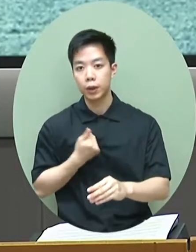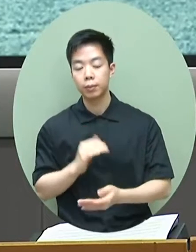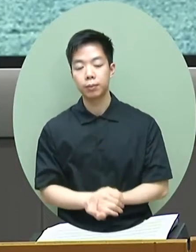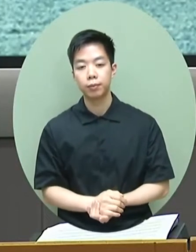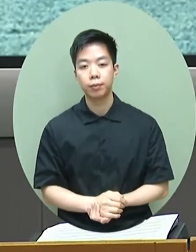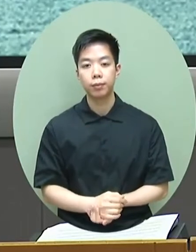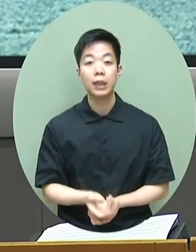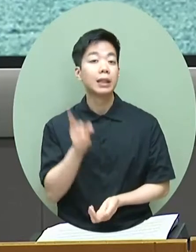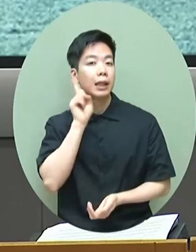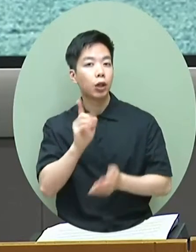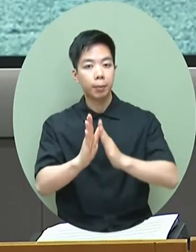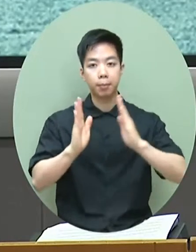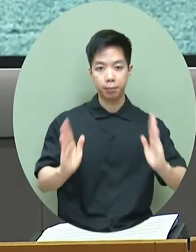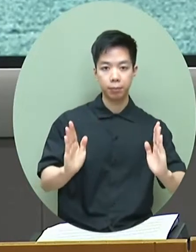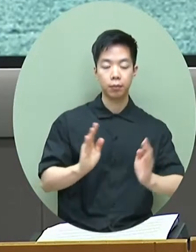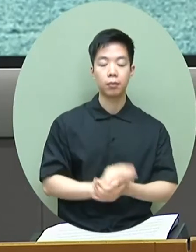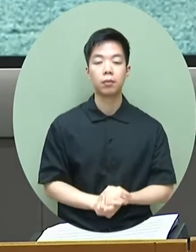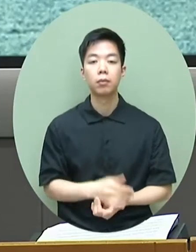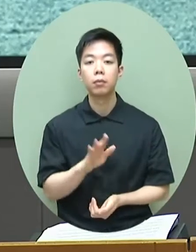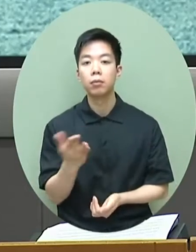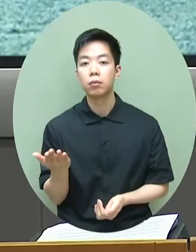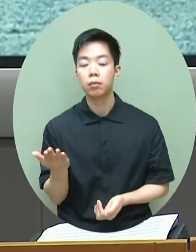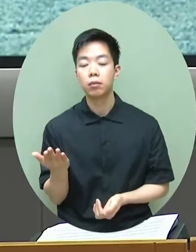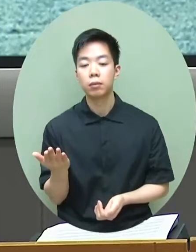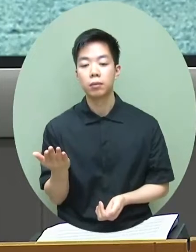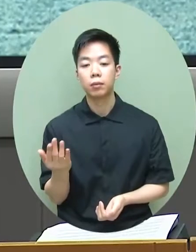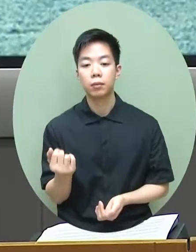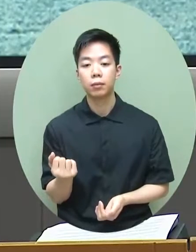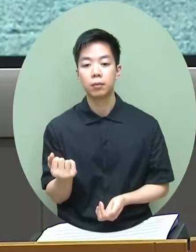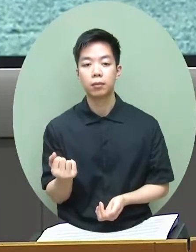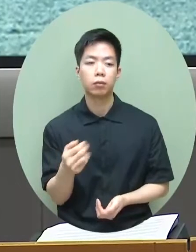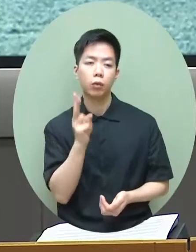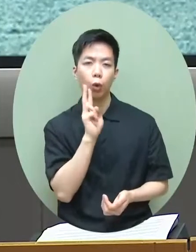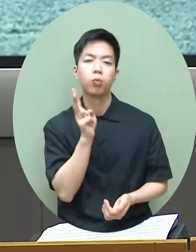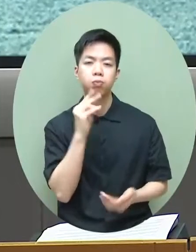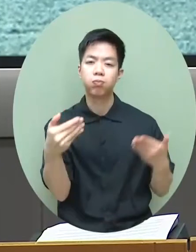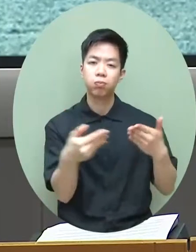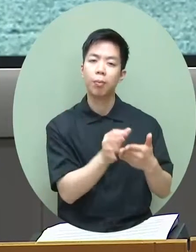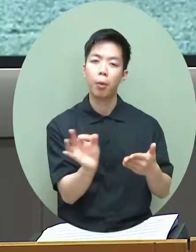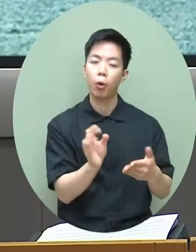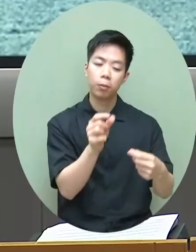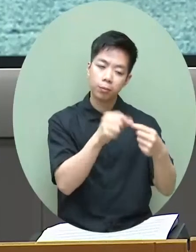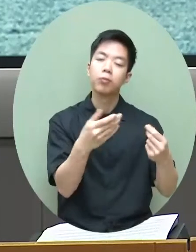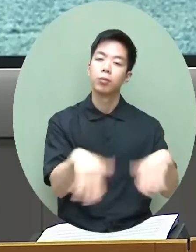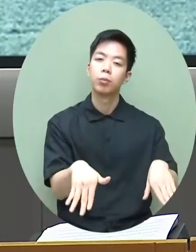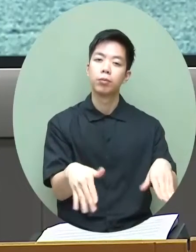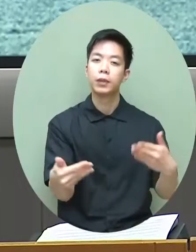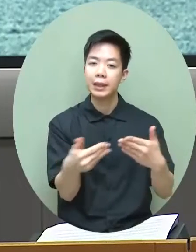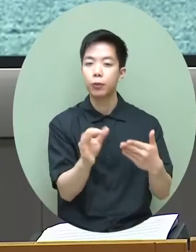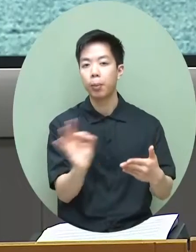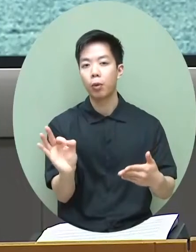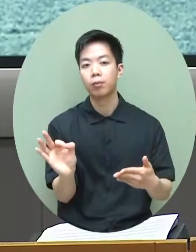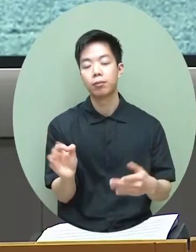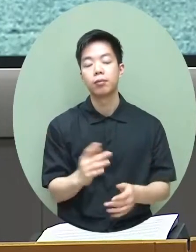and 1 student. One of them tested positive last week. We made inquiries. We understand they didn't have a lot of